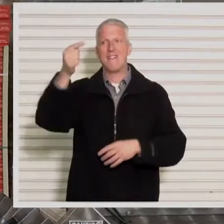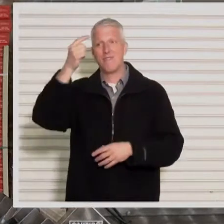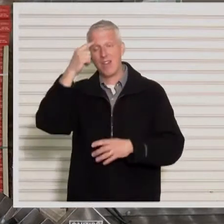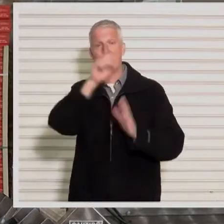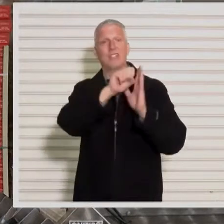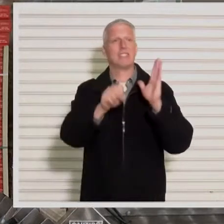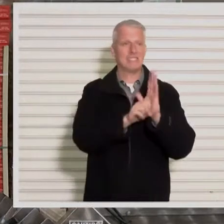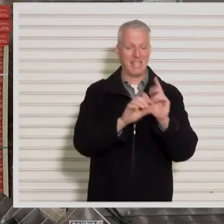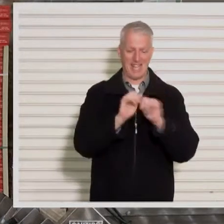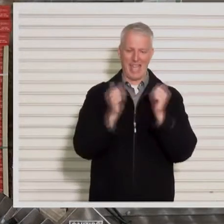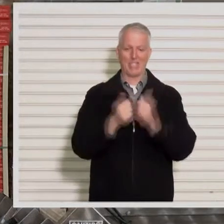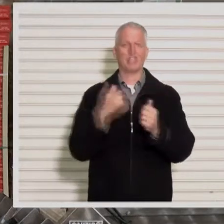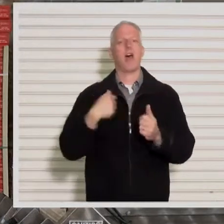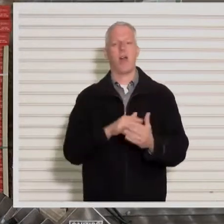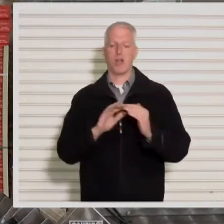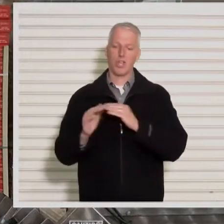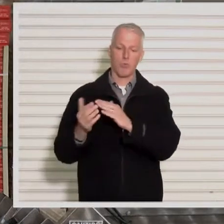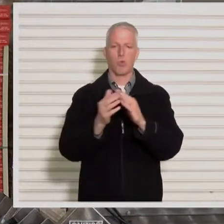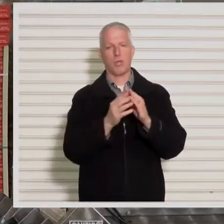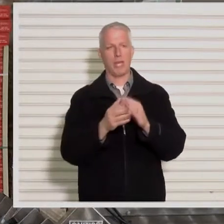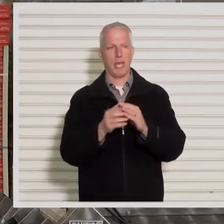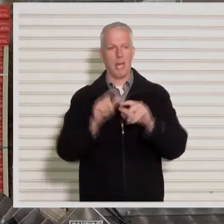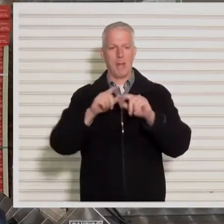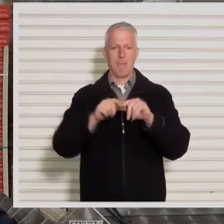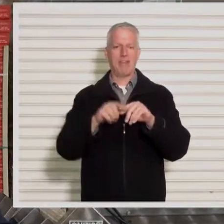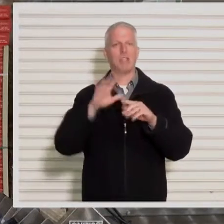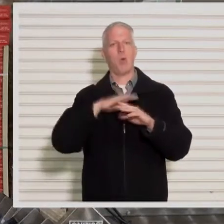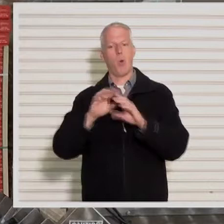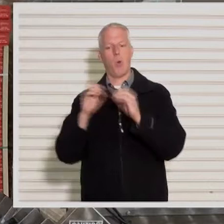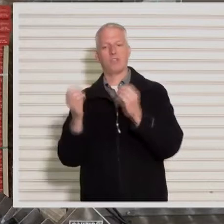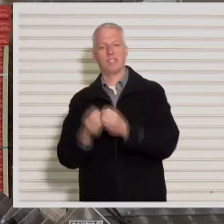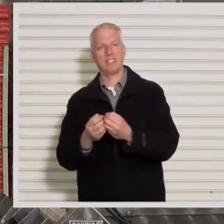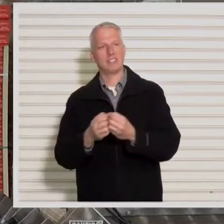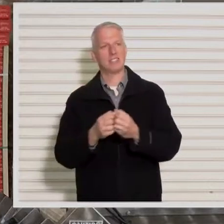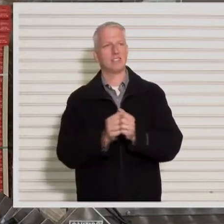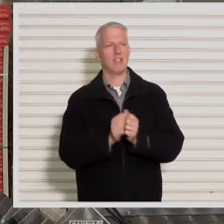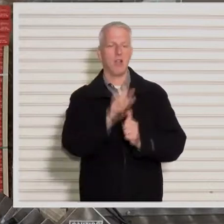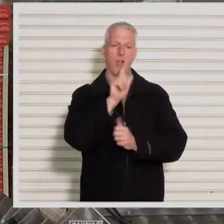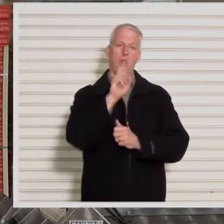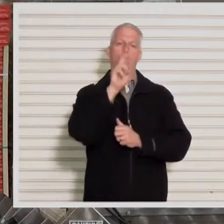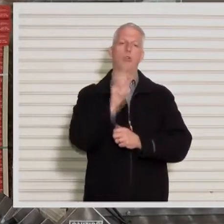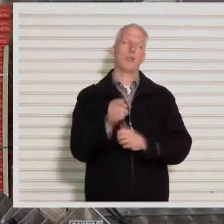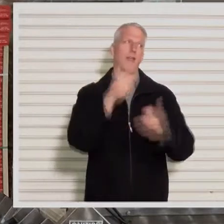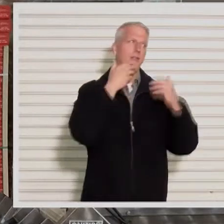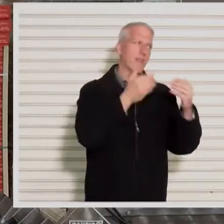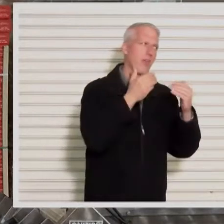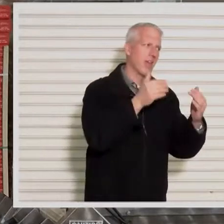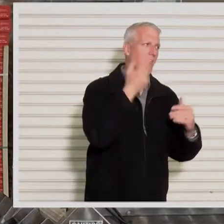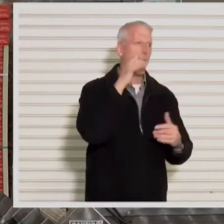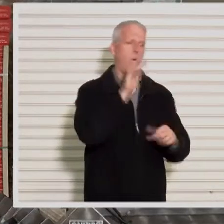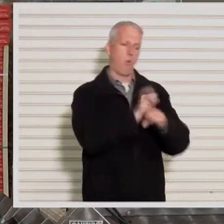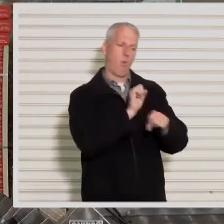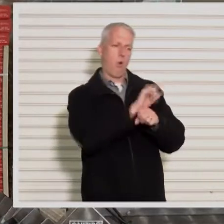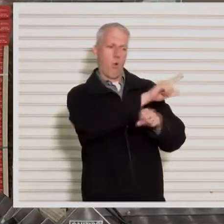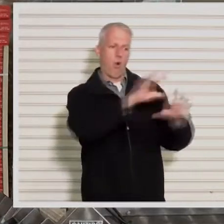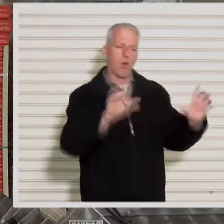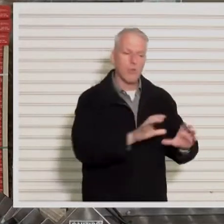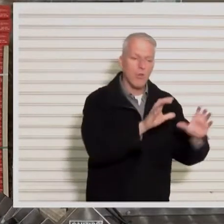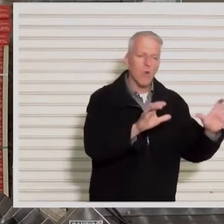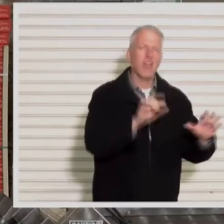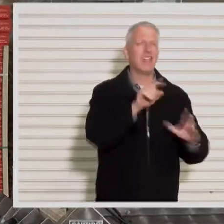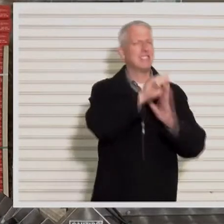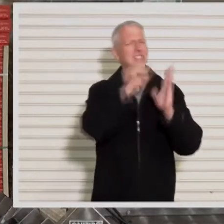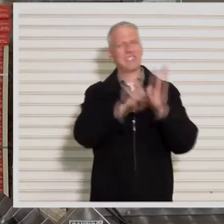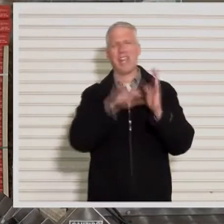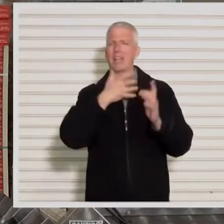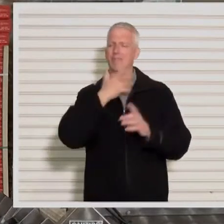agencies, our community-based organizations. It was mentioned earlier. Luz, thank you for the work that you're doing. And the state has a